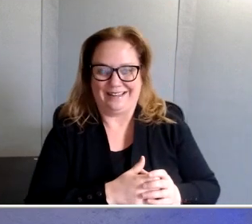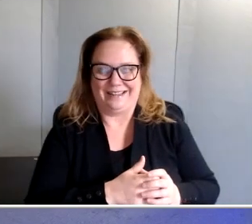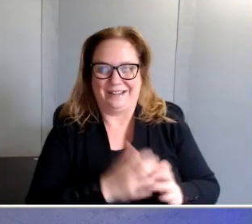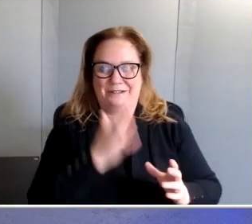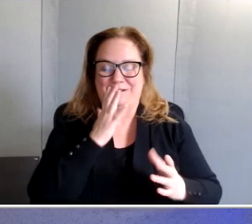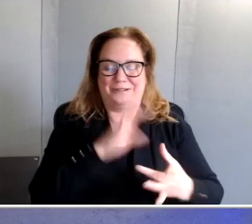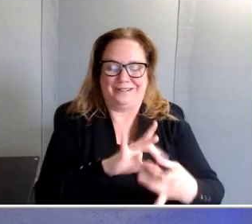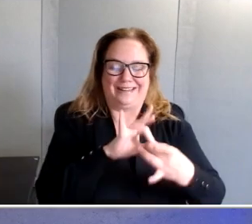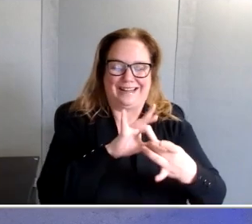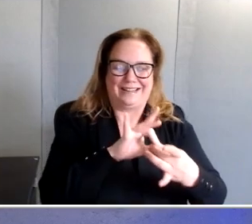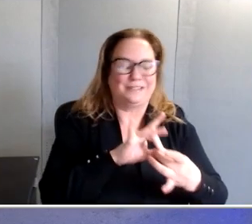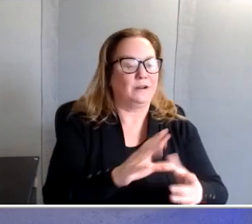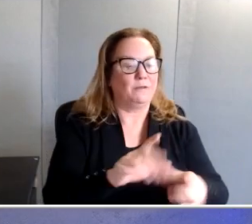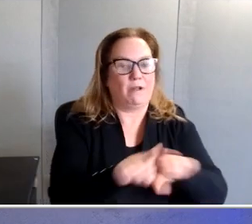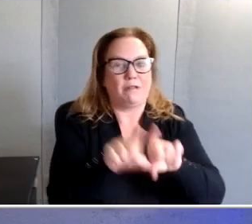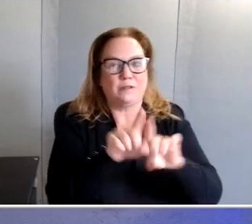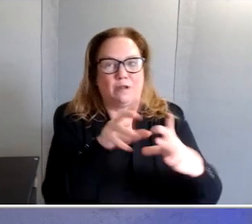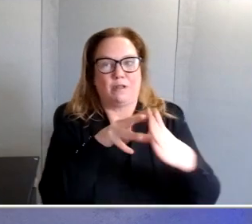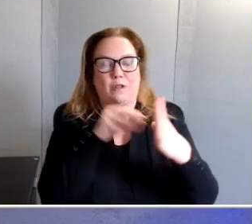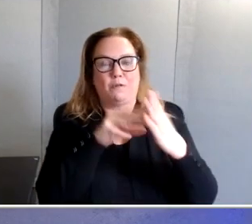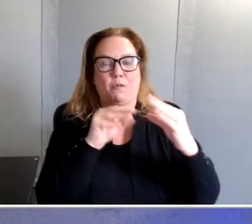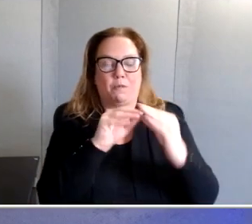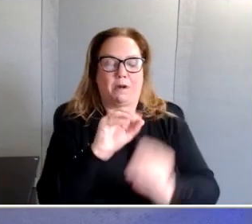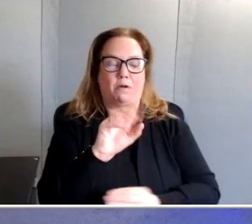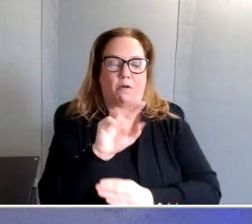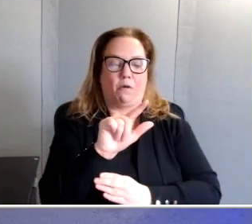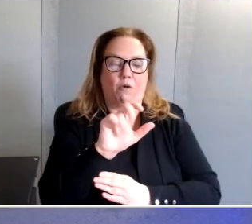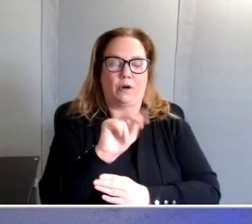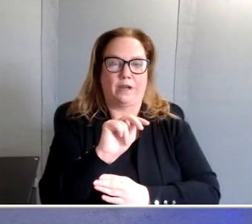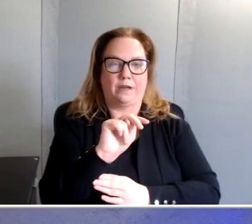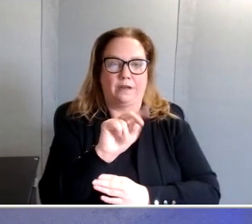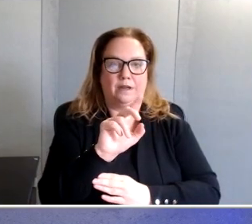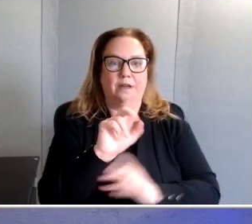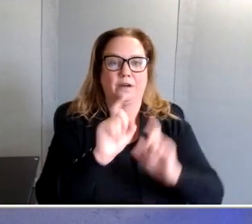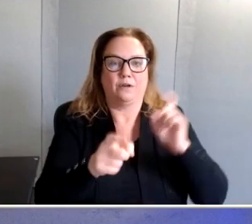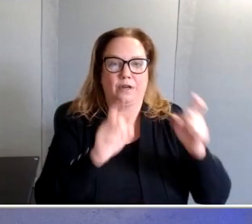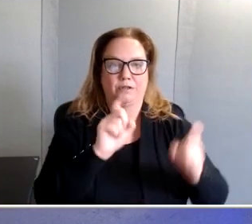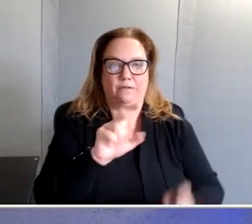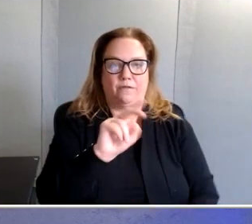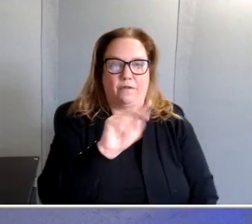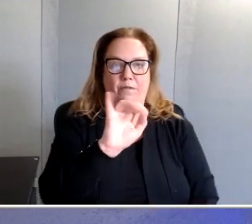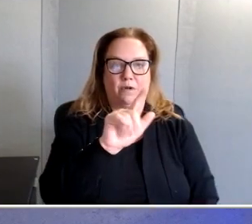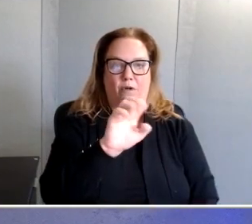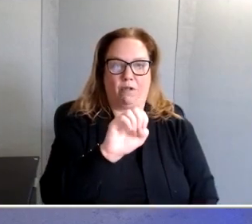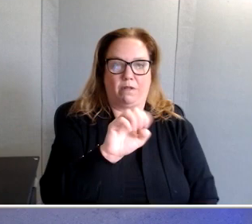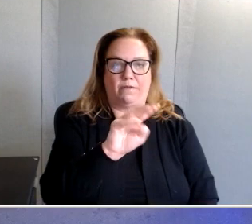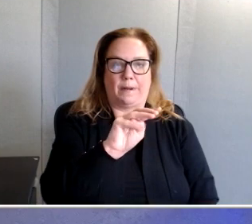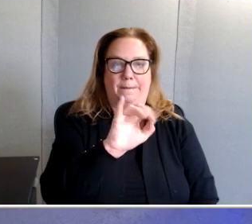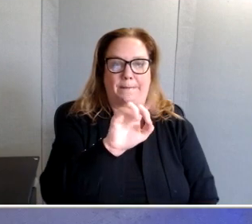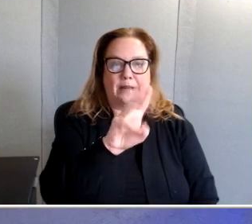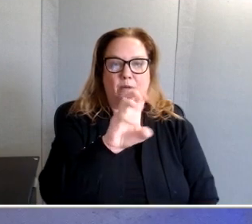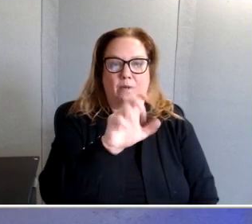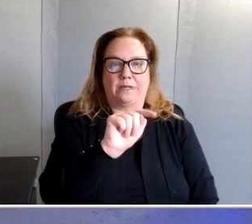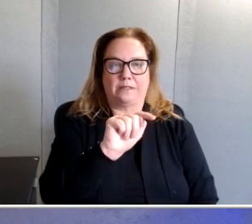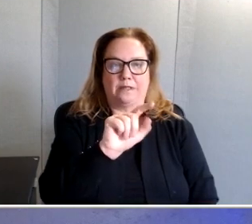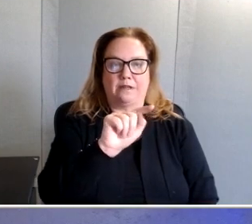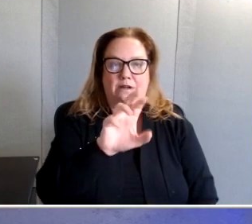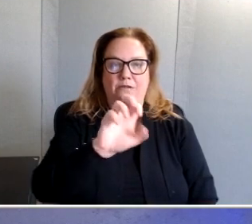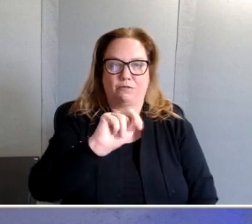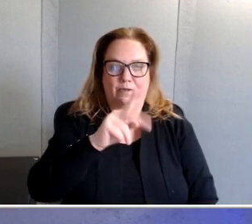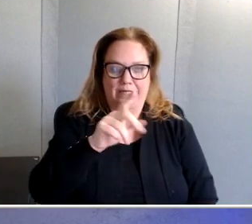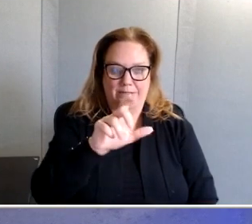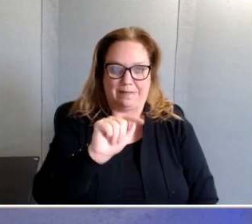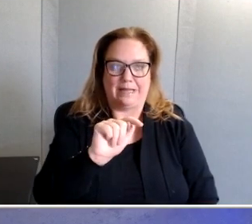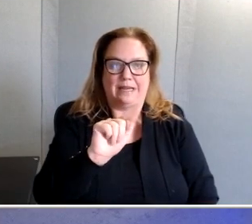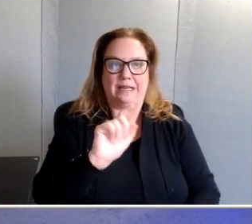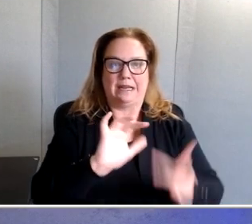We will also learn more about organ donation from Nicole Asquith from the Midwest Transplant Network and how it all works together. Good to see